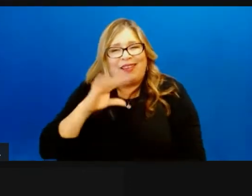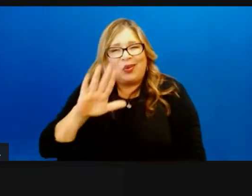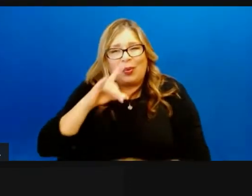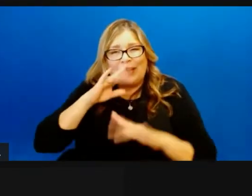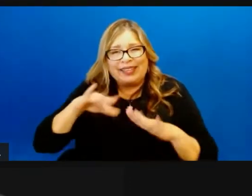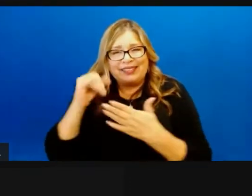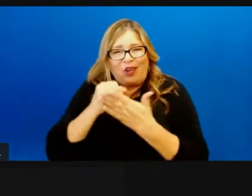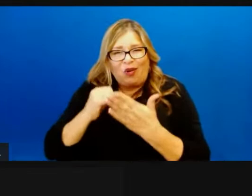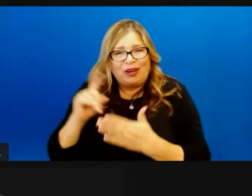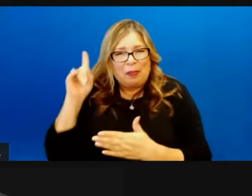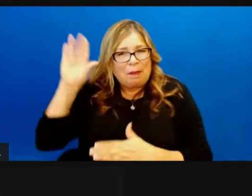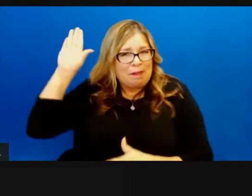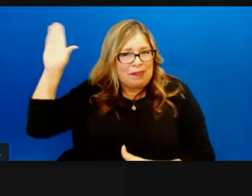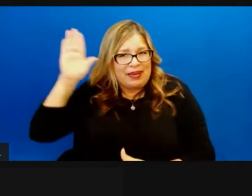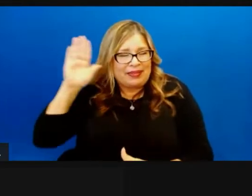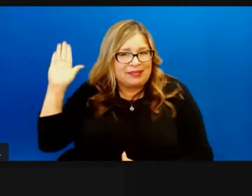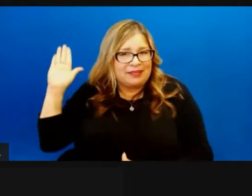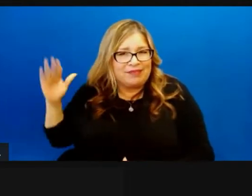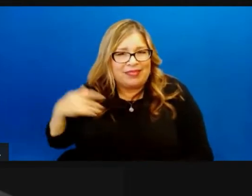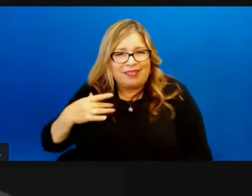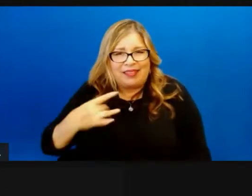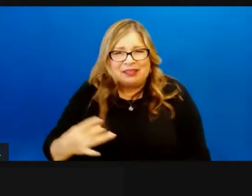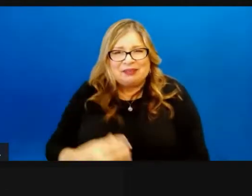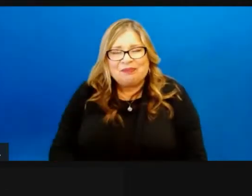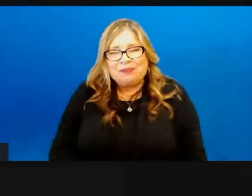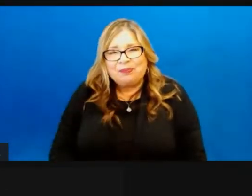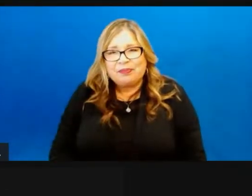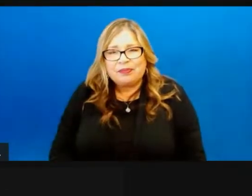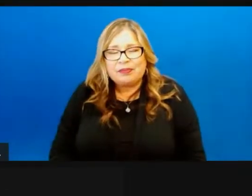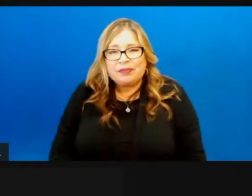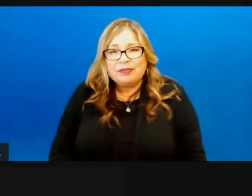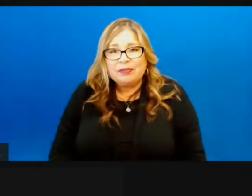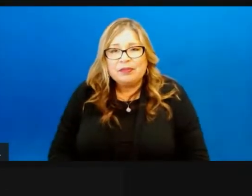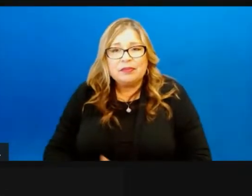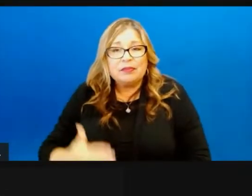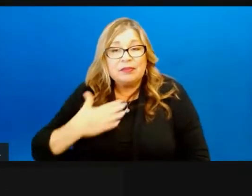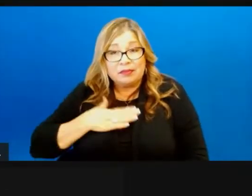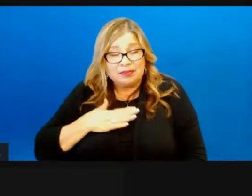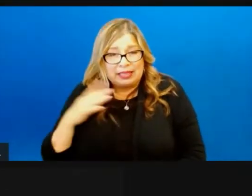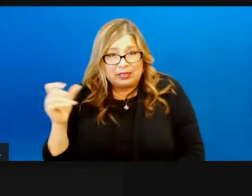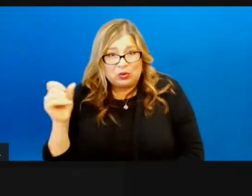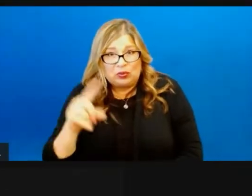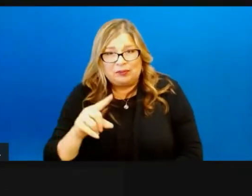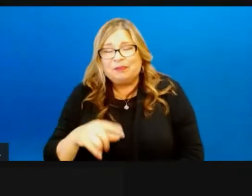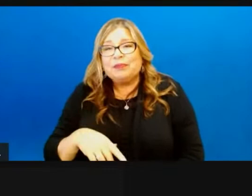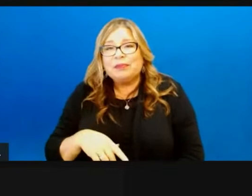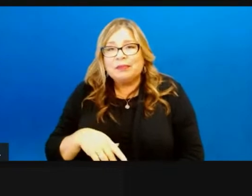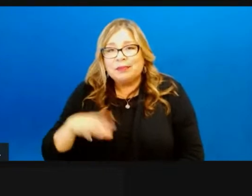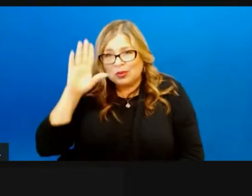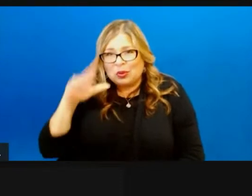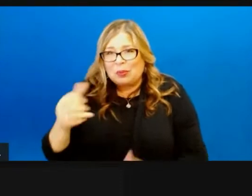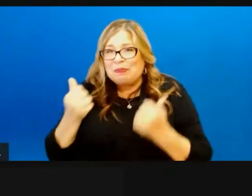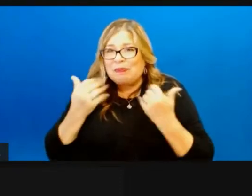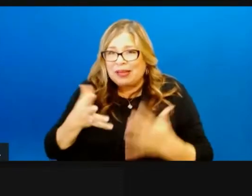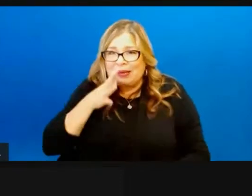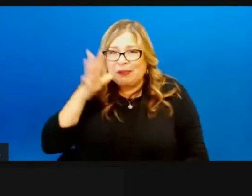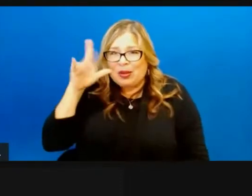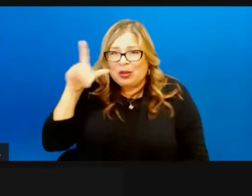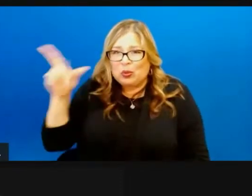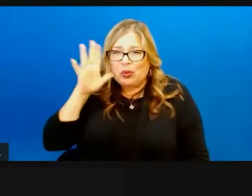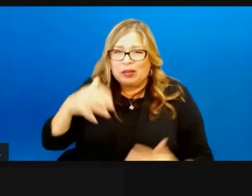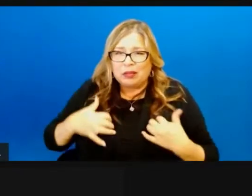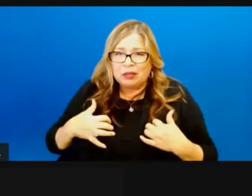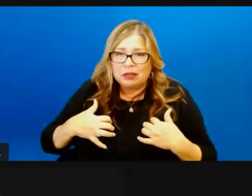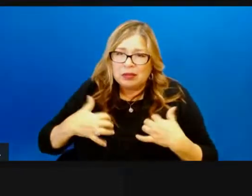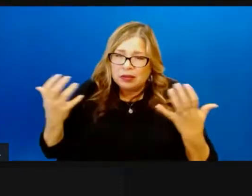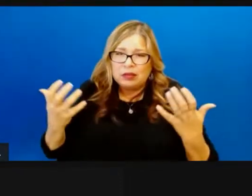though, that there are a lot of parents that are going to be outraged by what you're saying today, that are saying it's time to